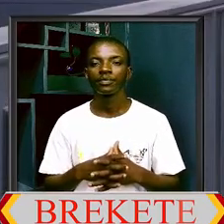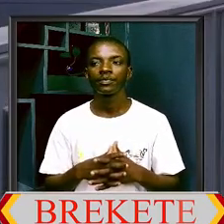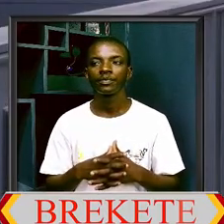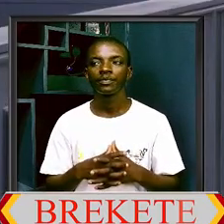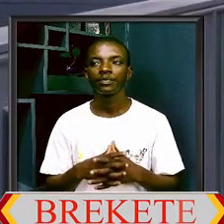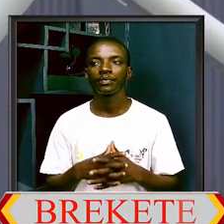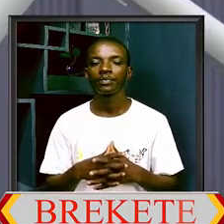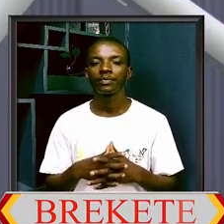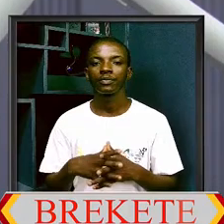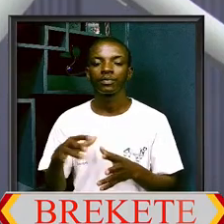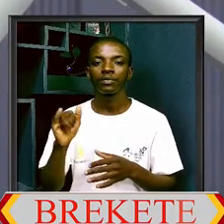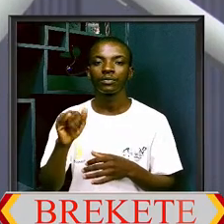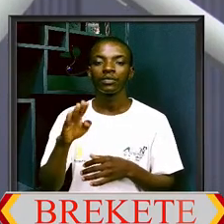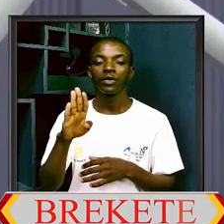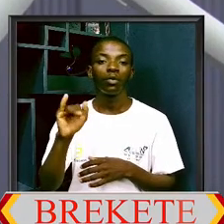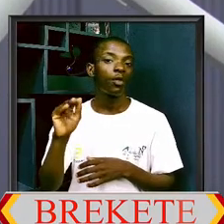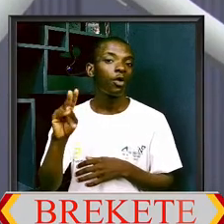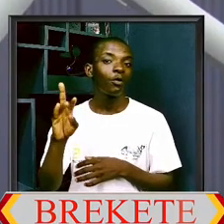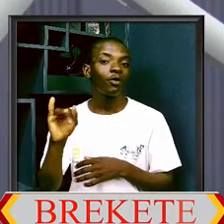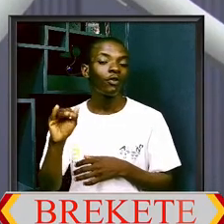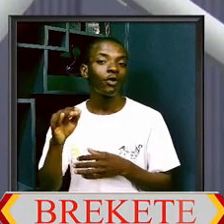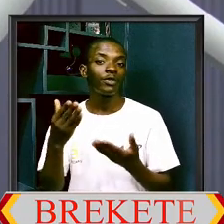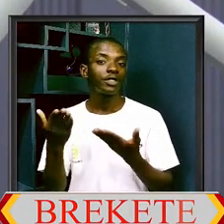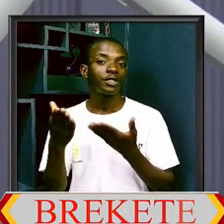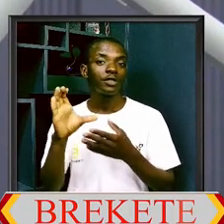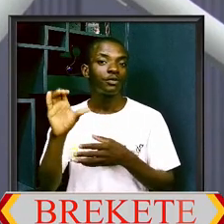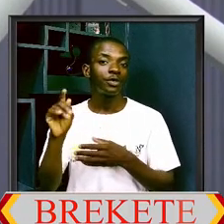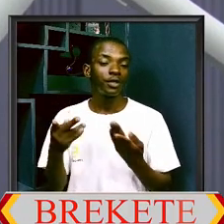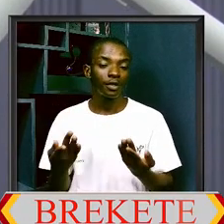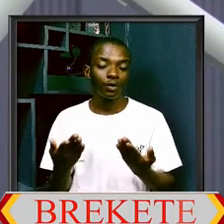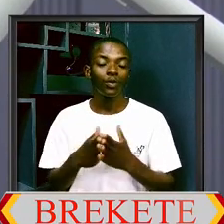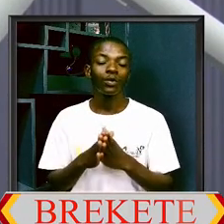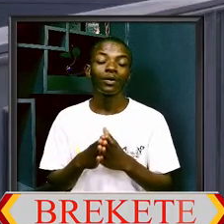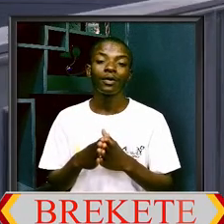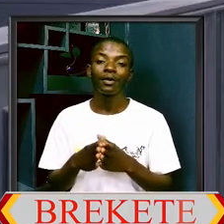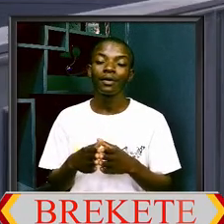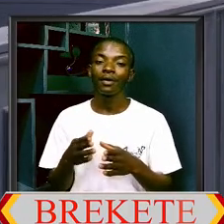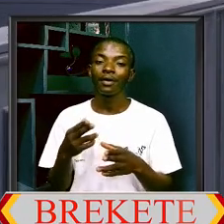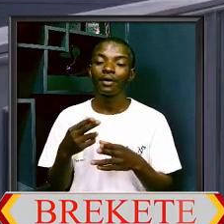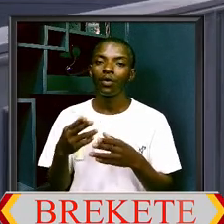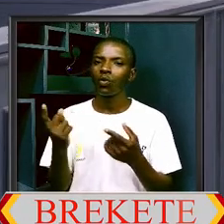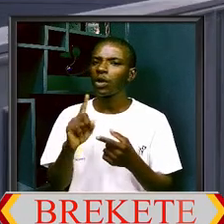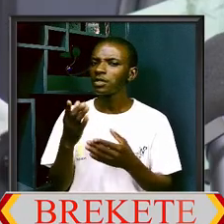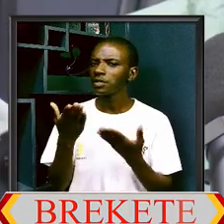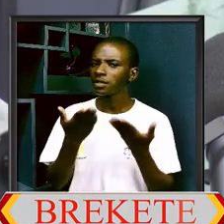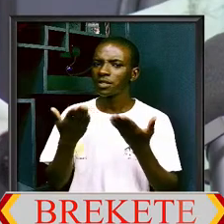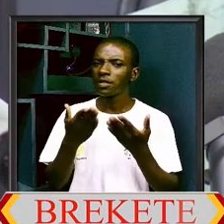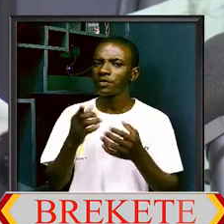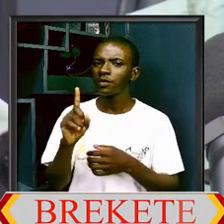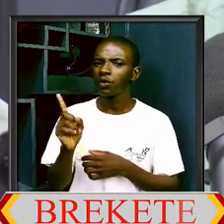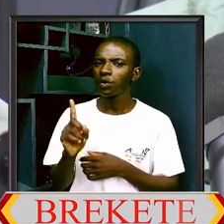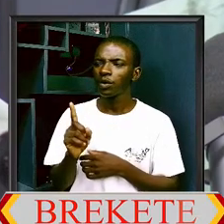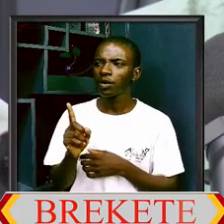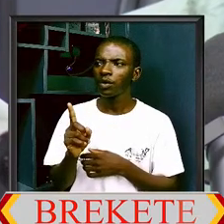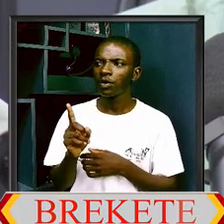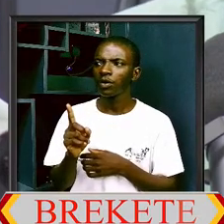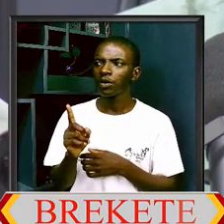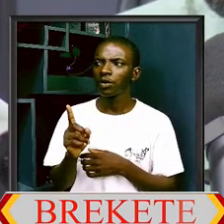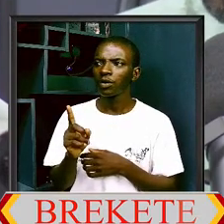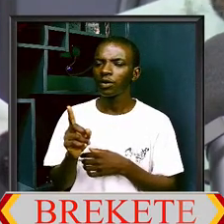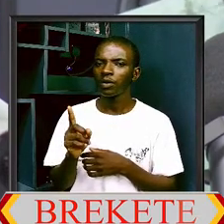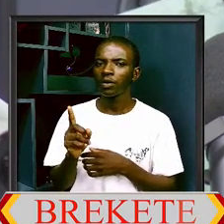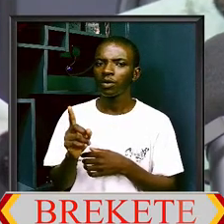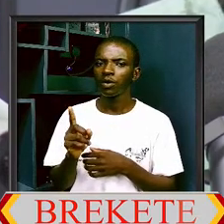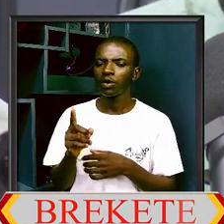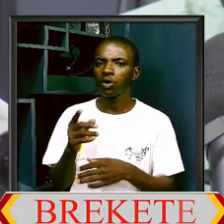microphone yes sir yeah is a CP now yes sir where in the South sincerely since